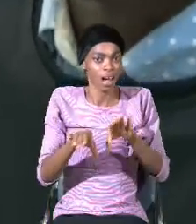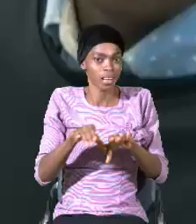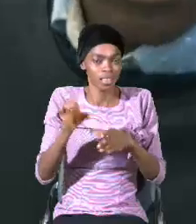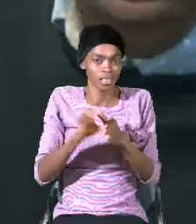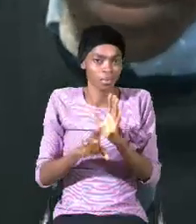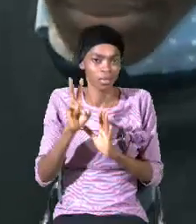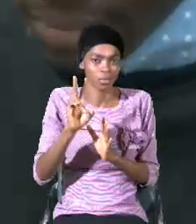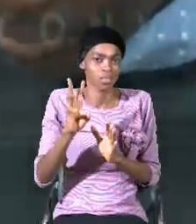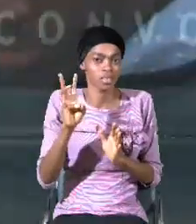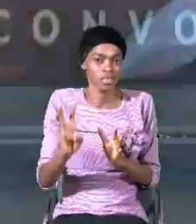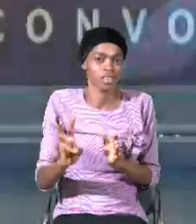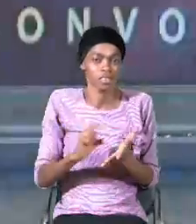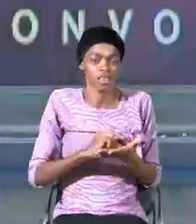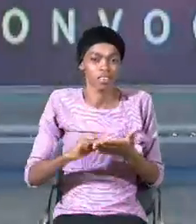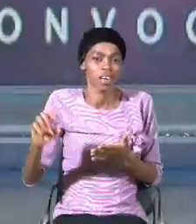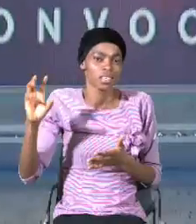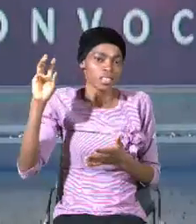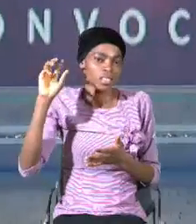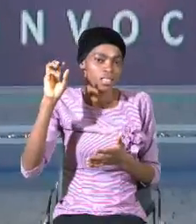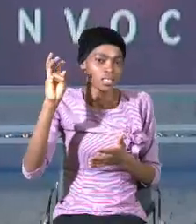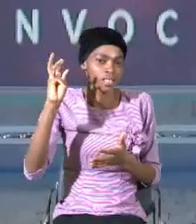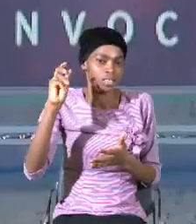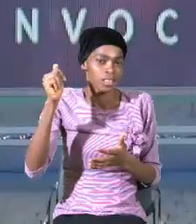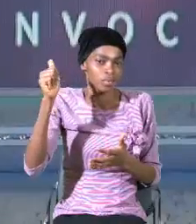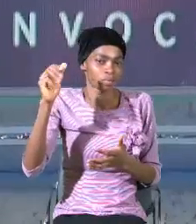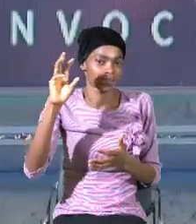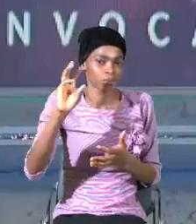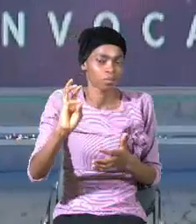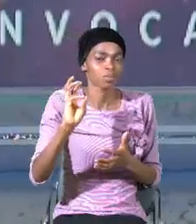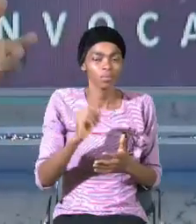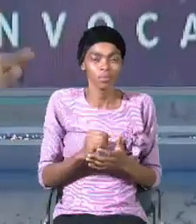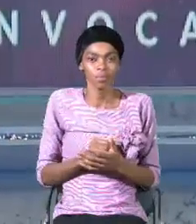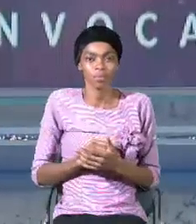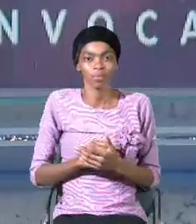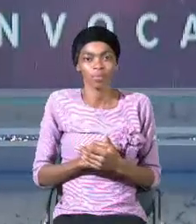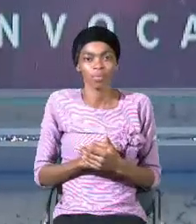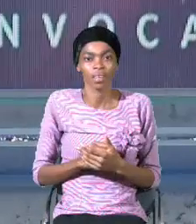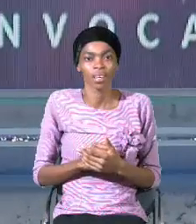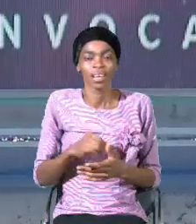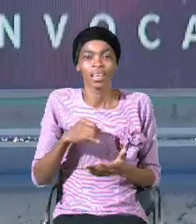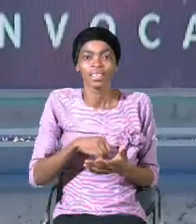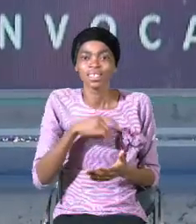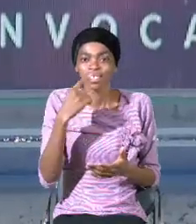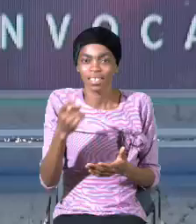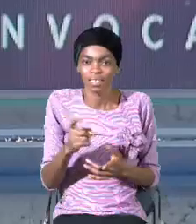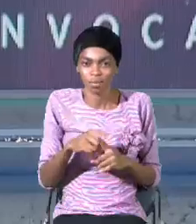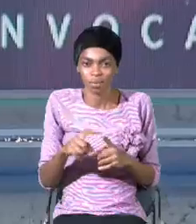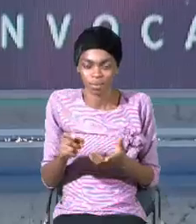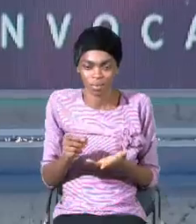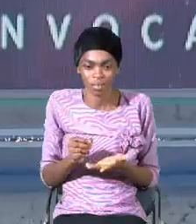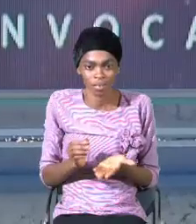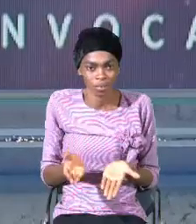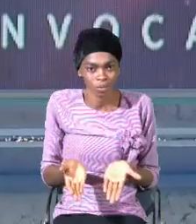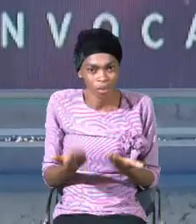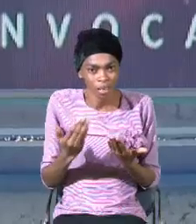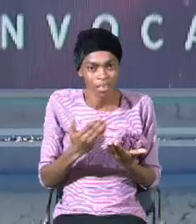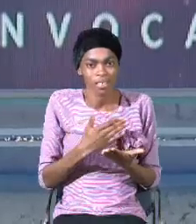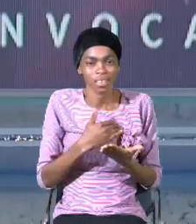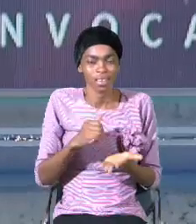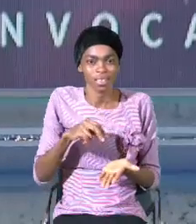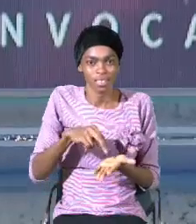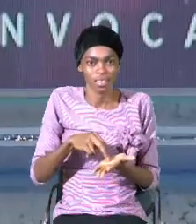reading from verse 16. It says, but rise and stand